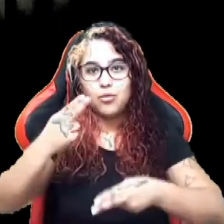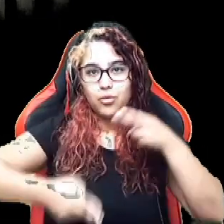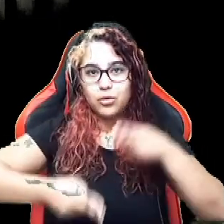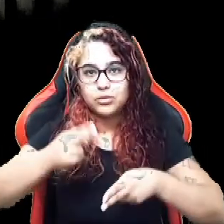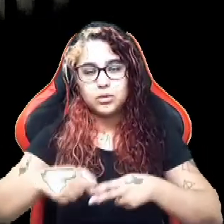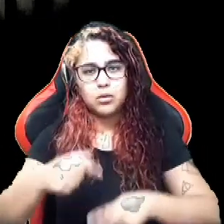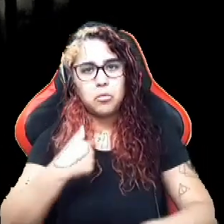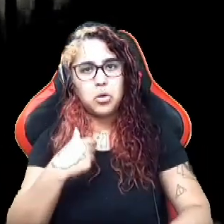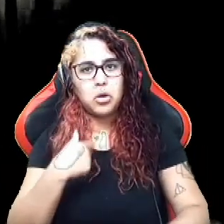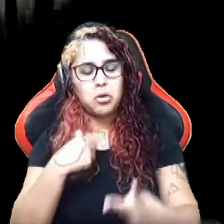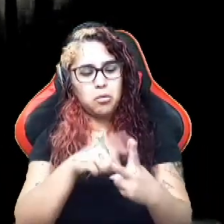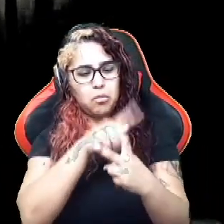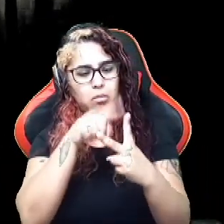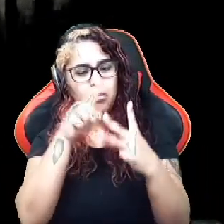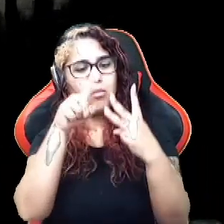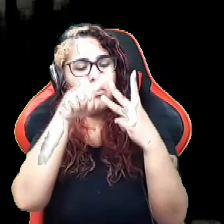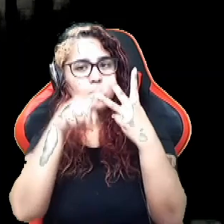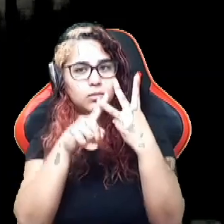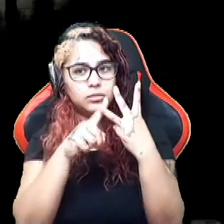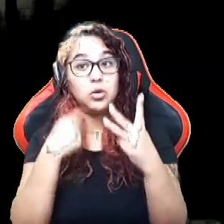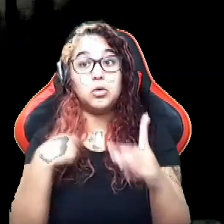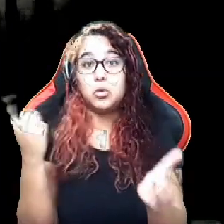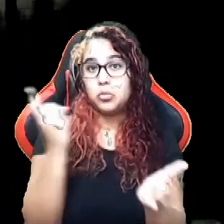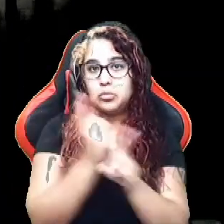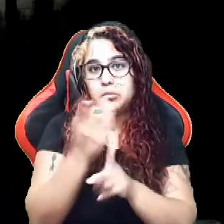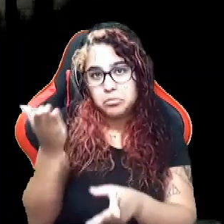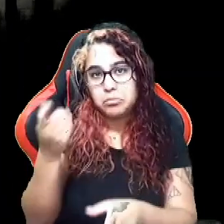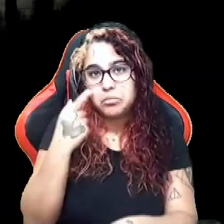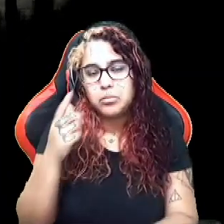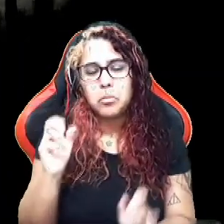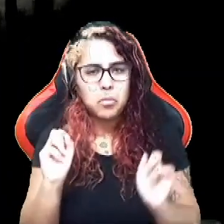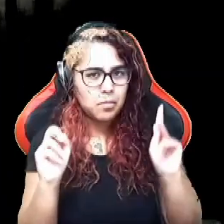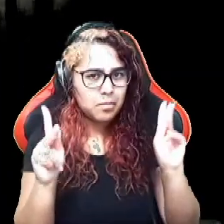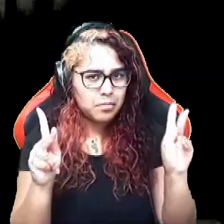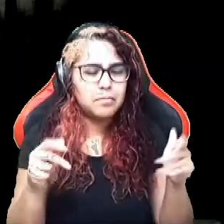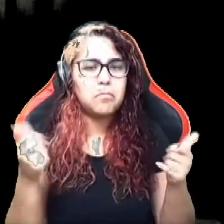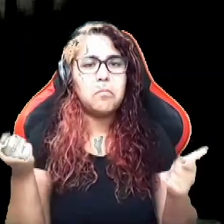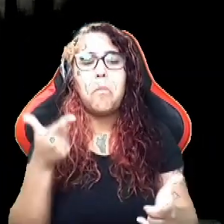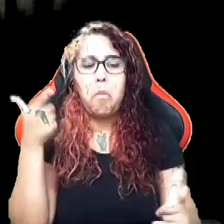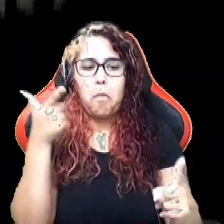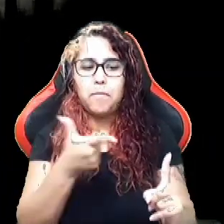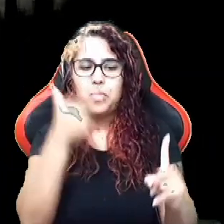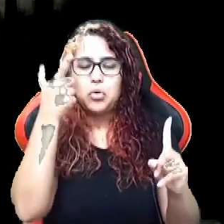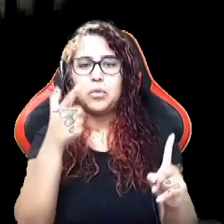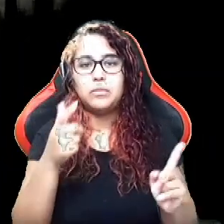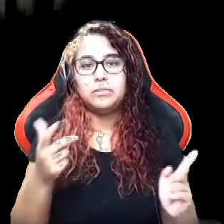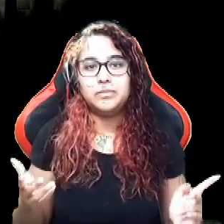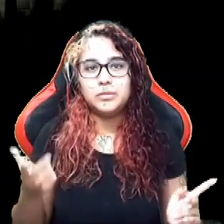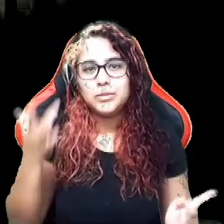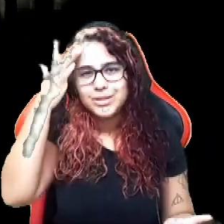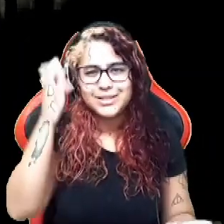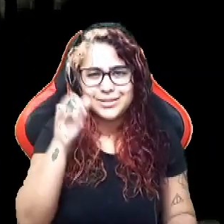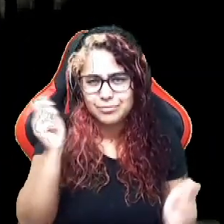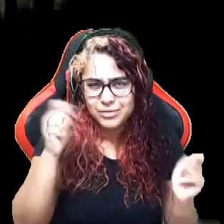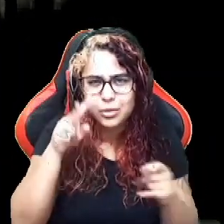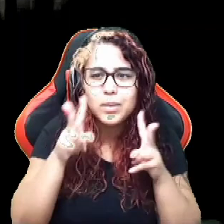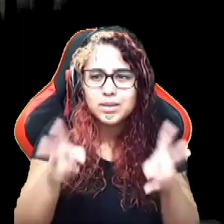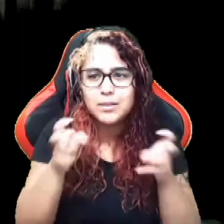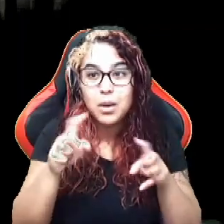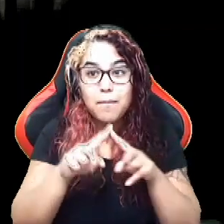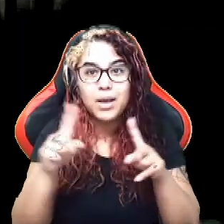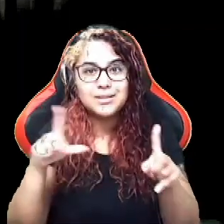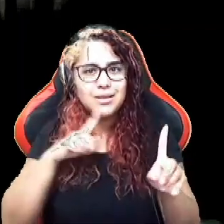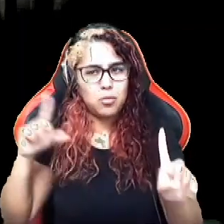I was playing with 2 people, playing Fortnite. I found them in this cabin. Okay, I killed them. I'm not sure if you